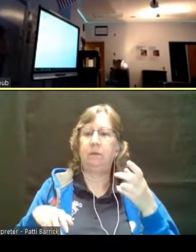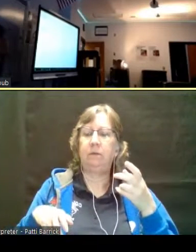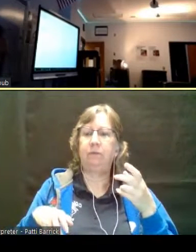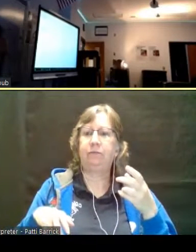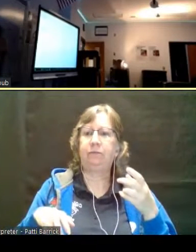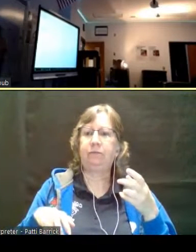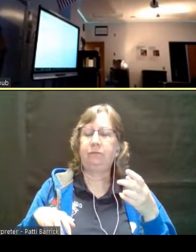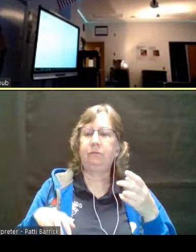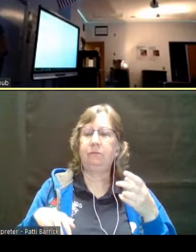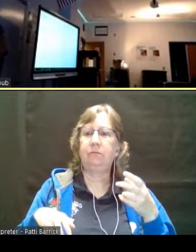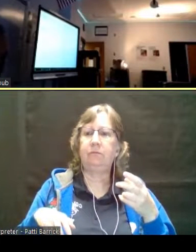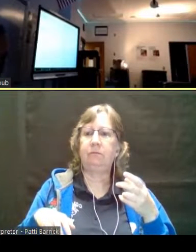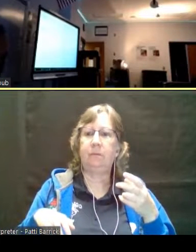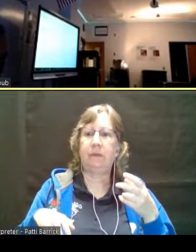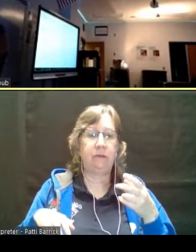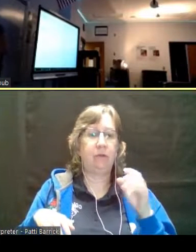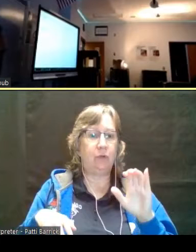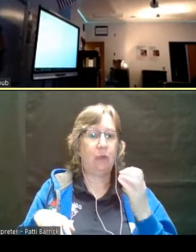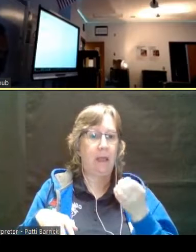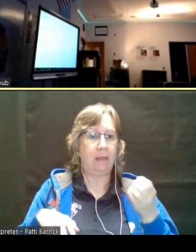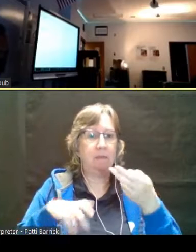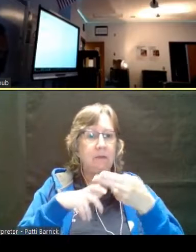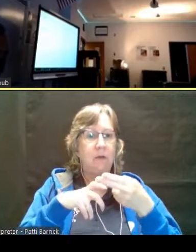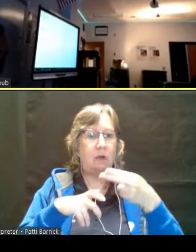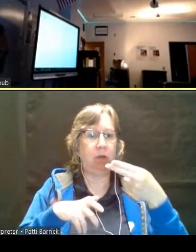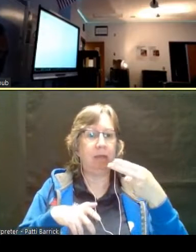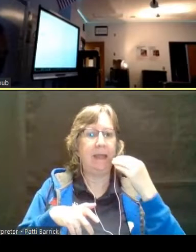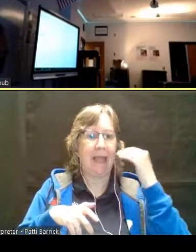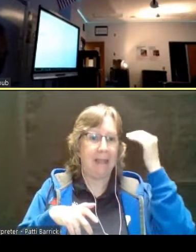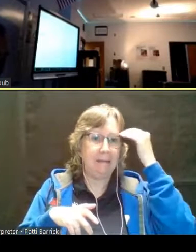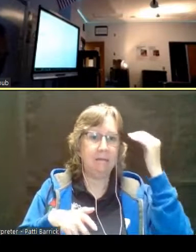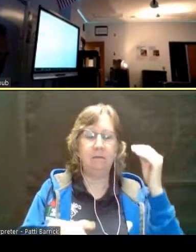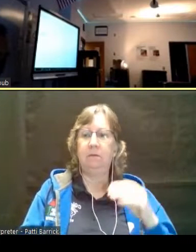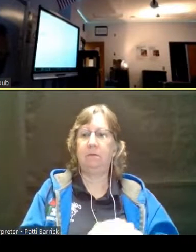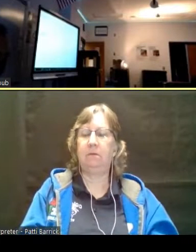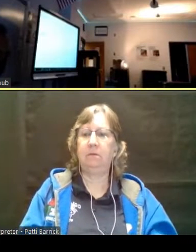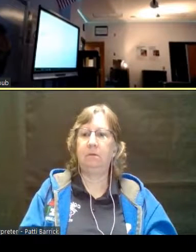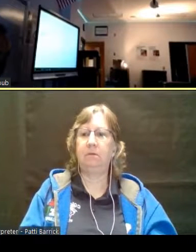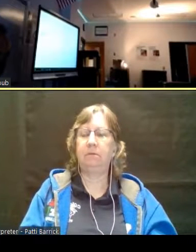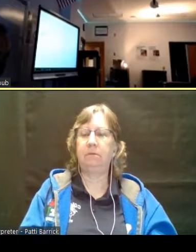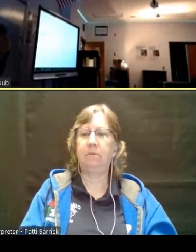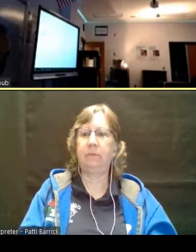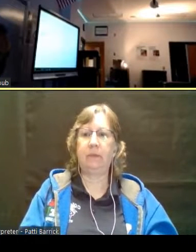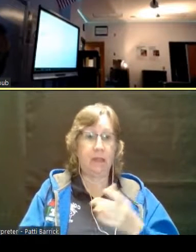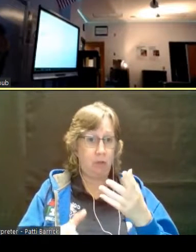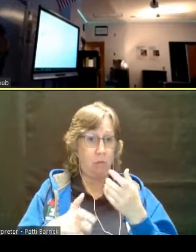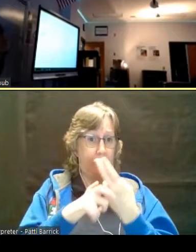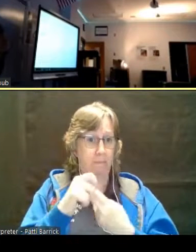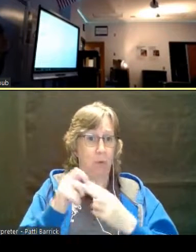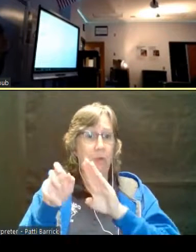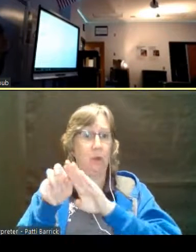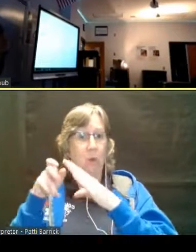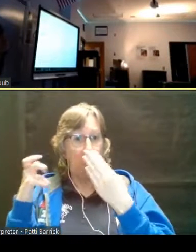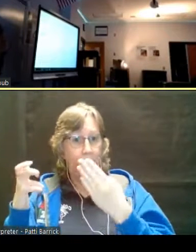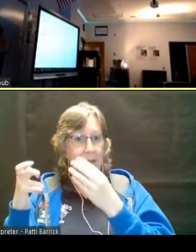is, the element is head. And we're gonna open and close that.